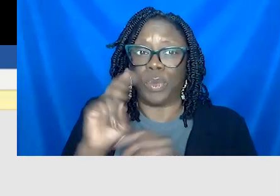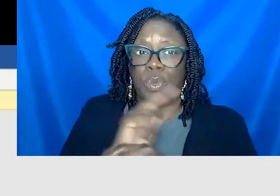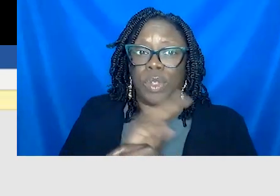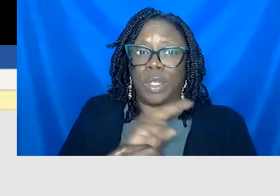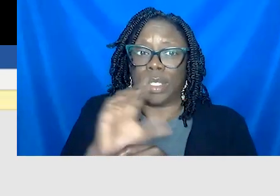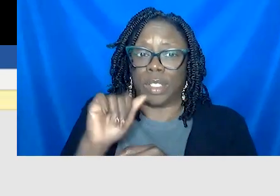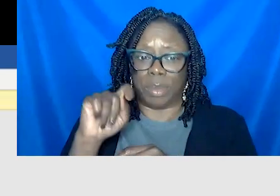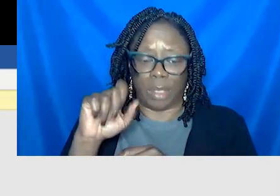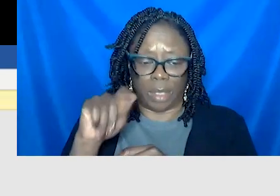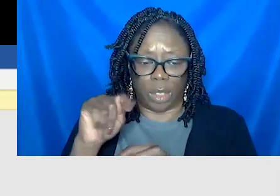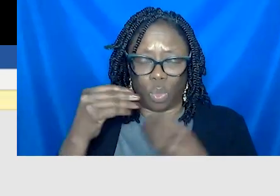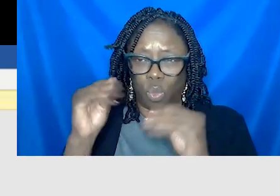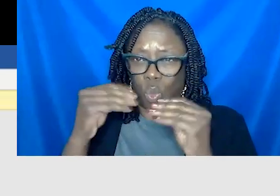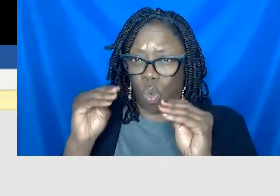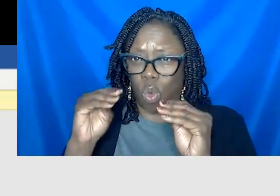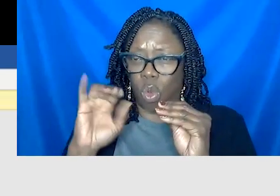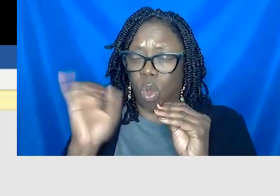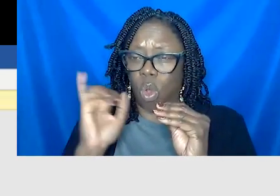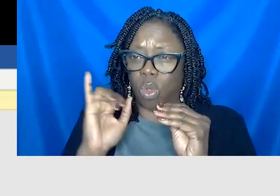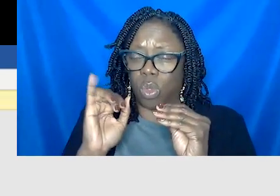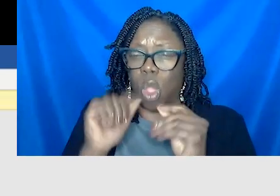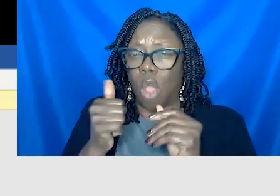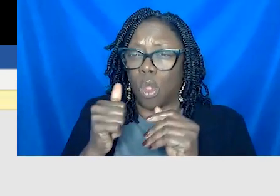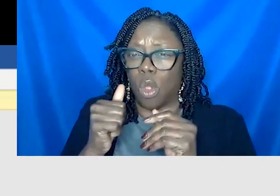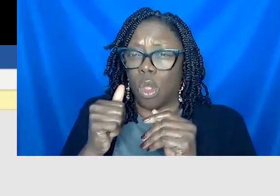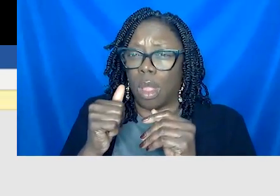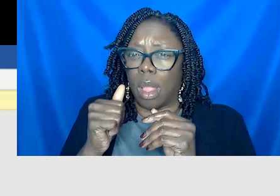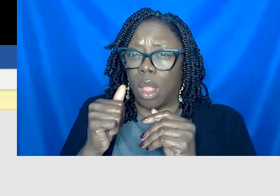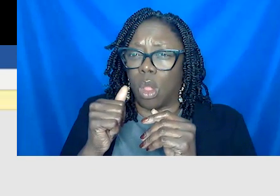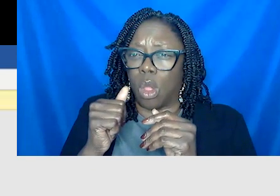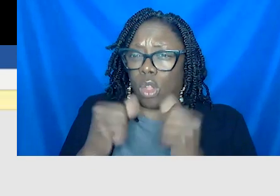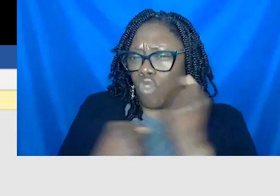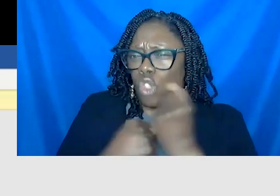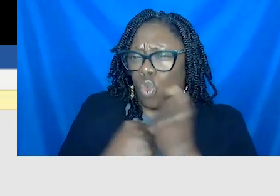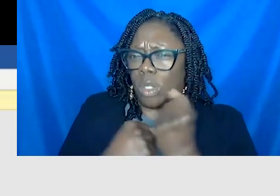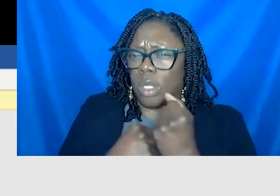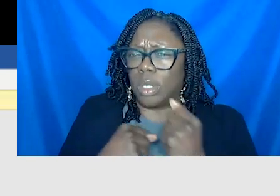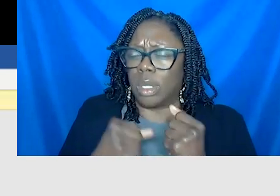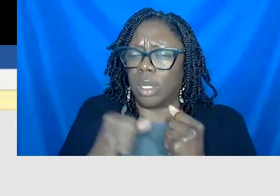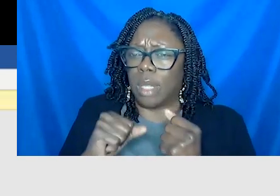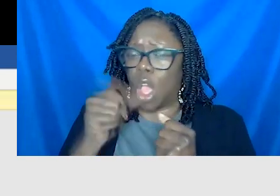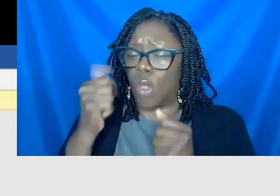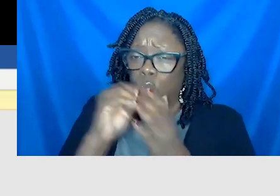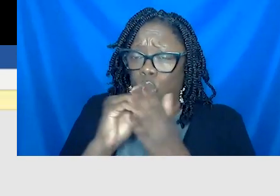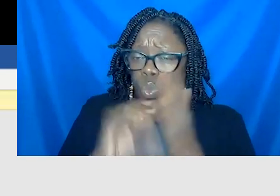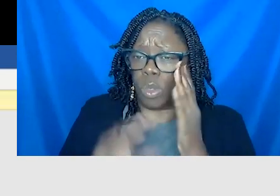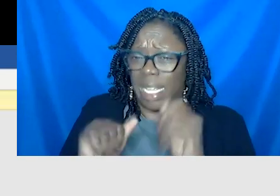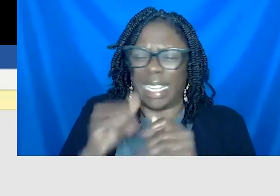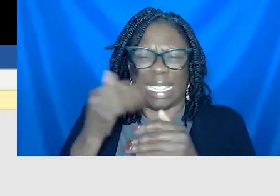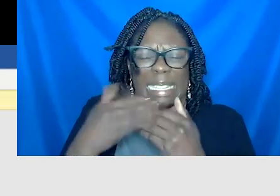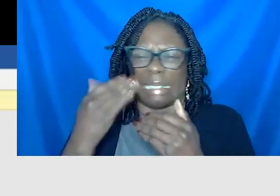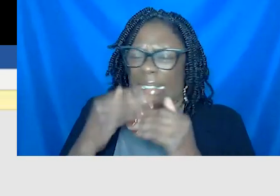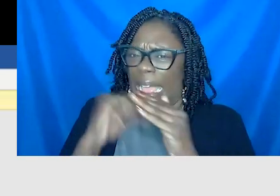and I also use OER resources, and there are articles that students can easily access